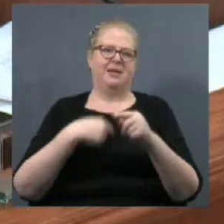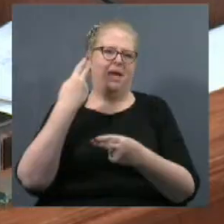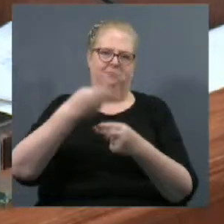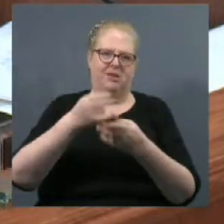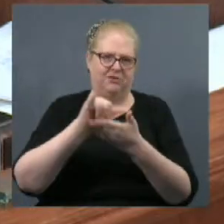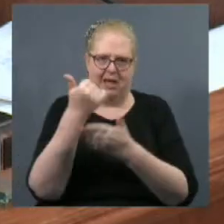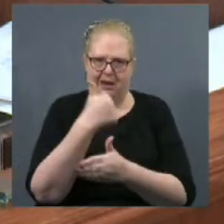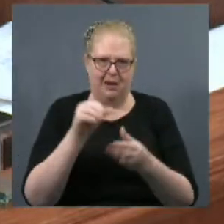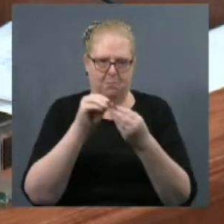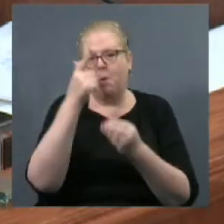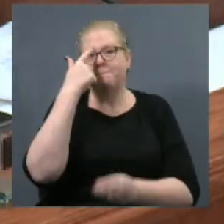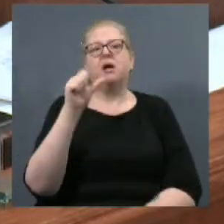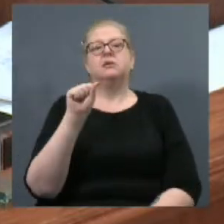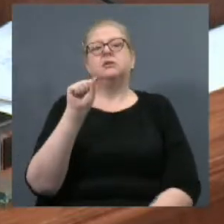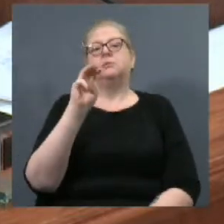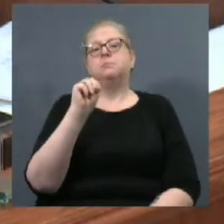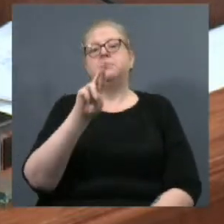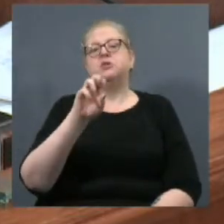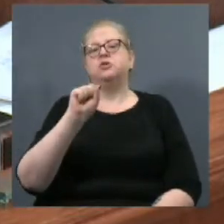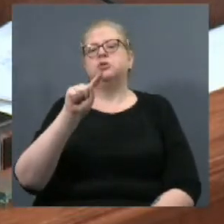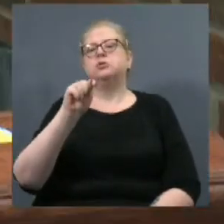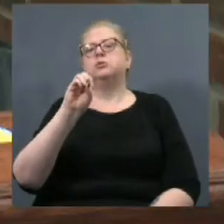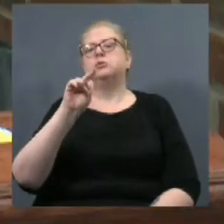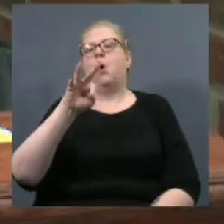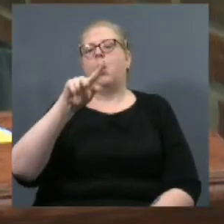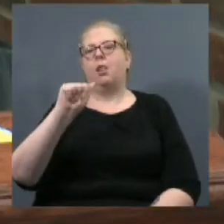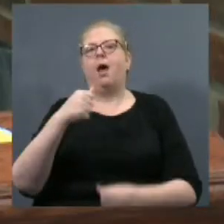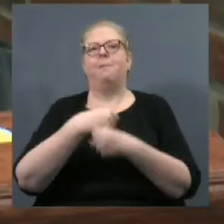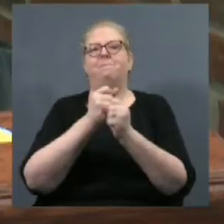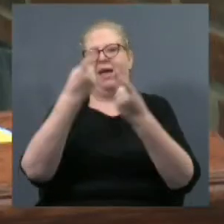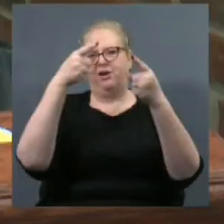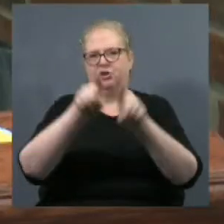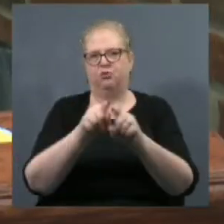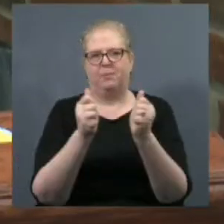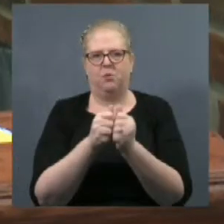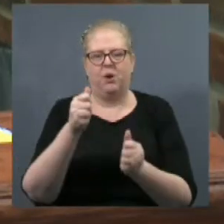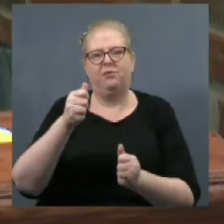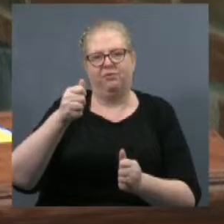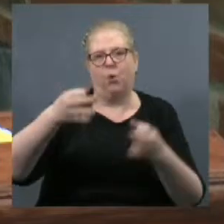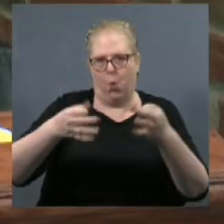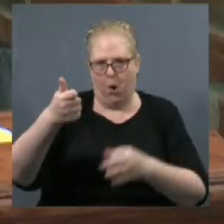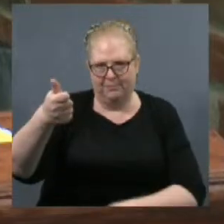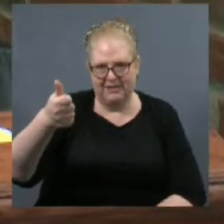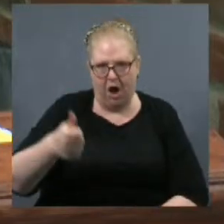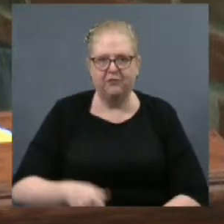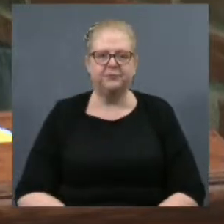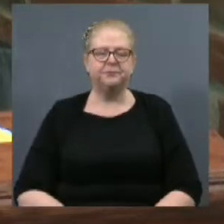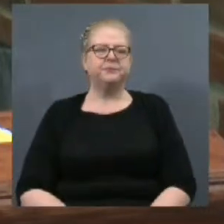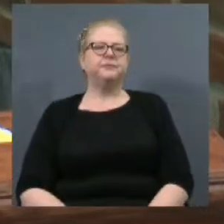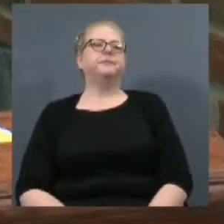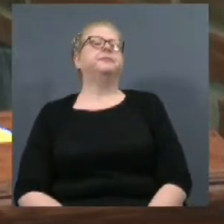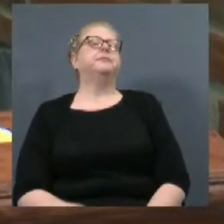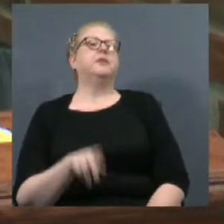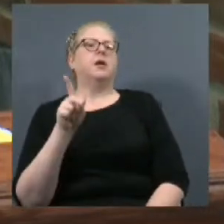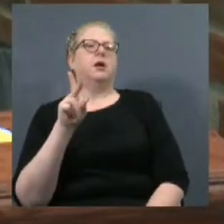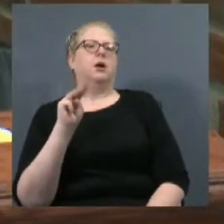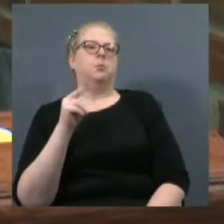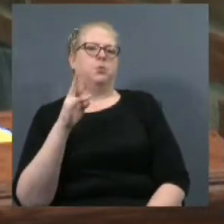made with the court. But, and just to confirm what I think Mr. Carpenter said,